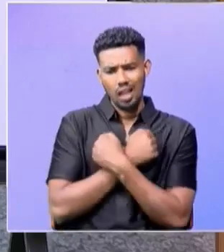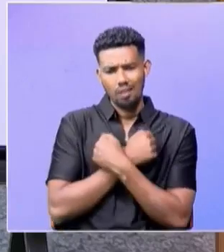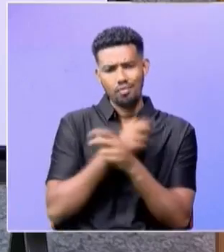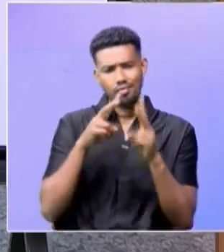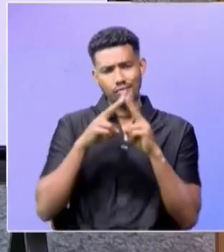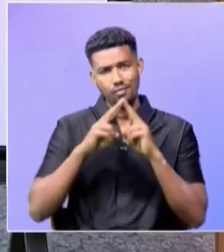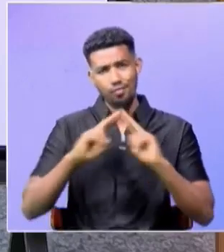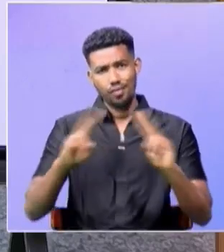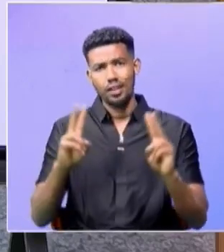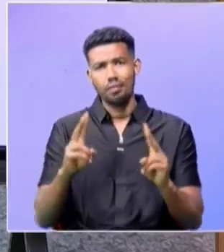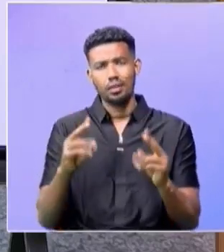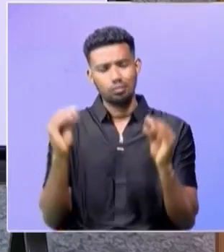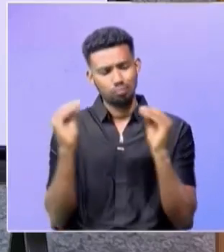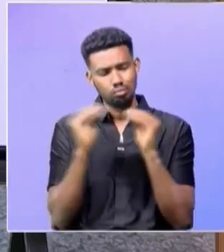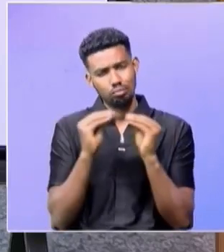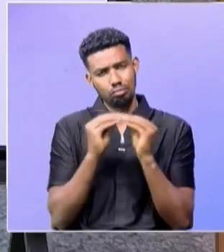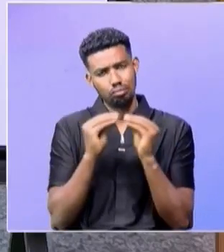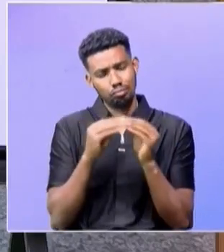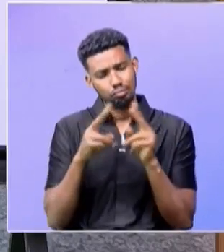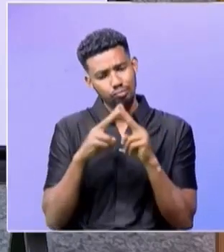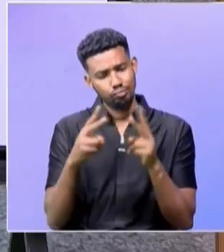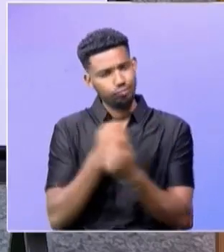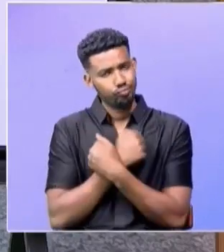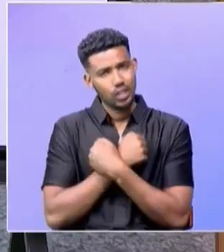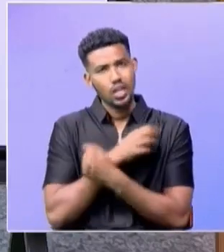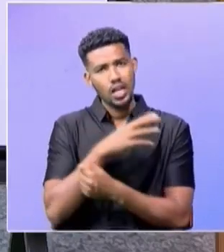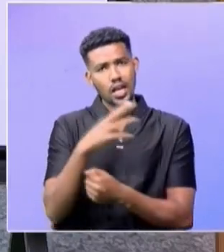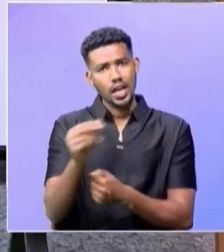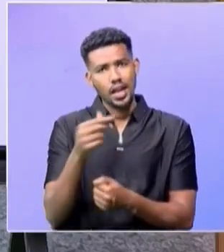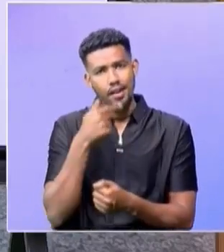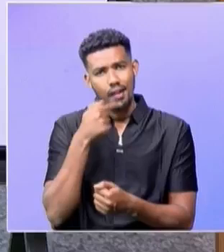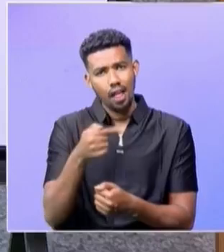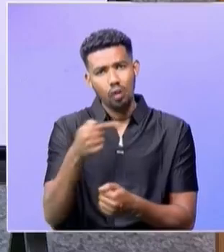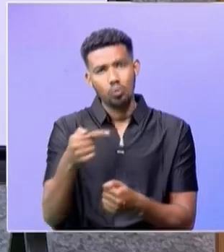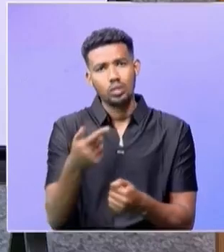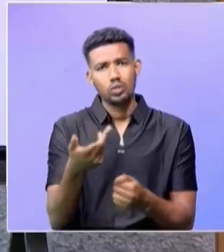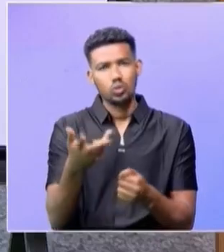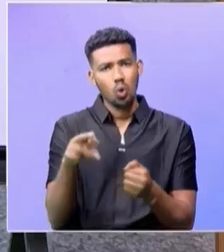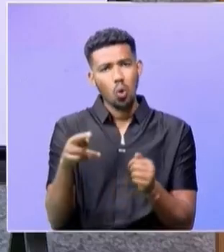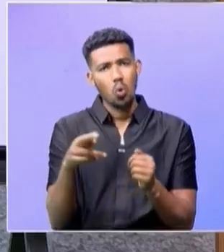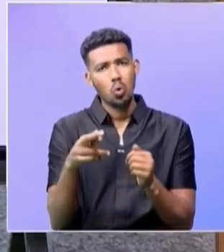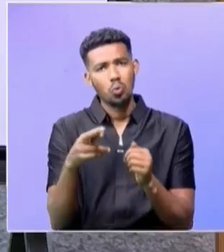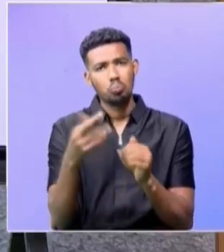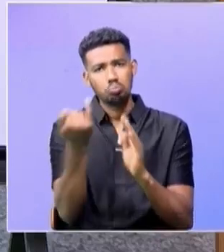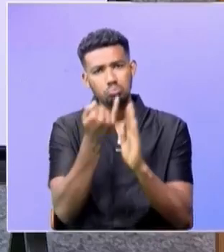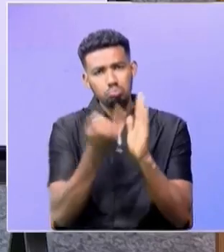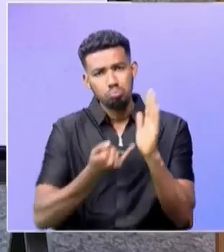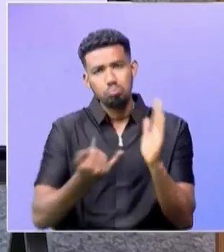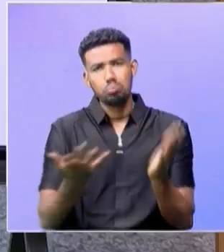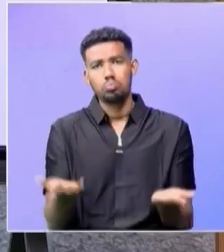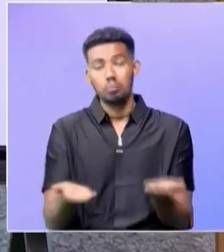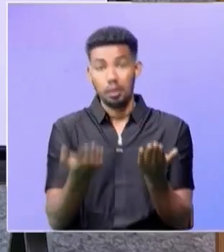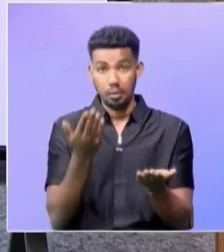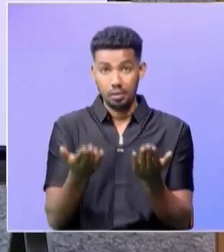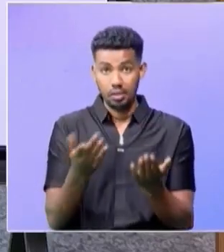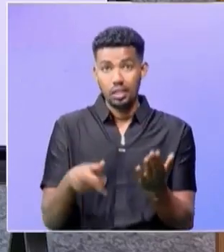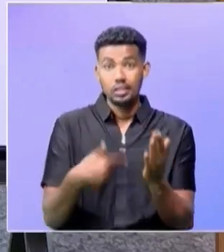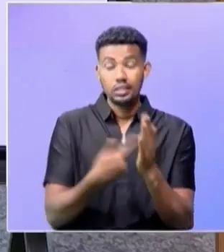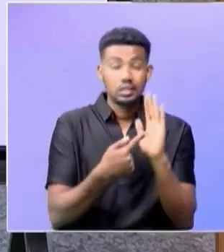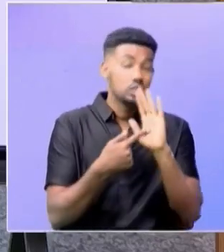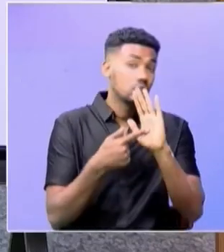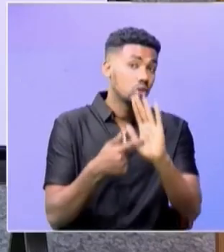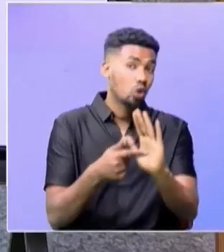much mathematics and language and art too. So this is preference, that to show for